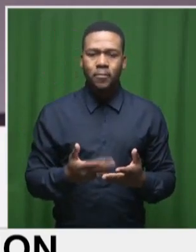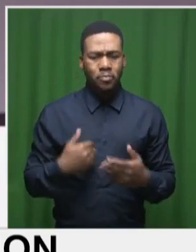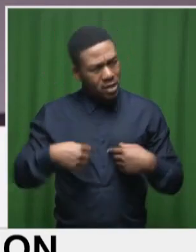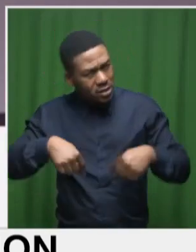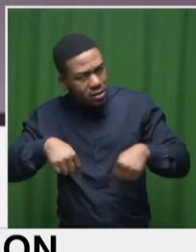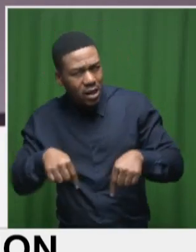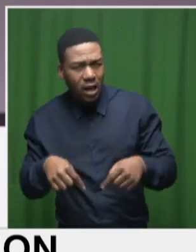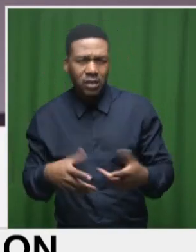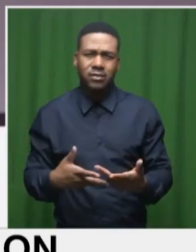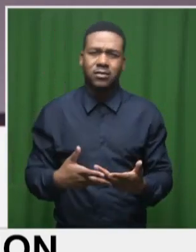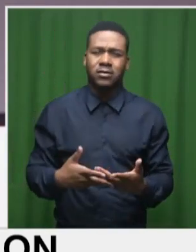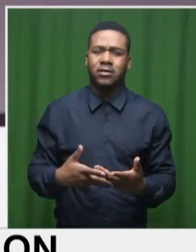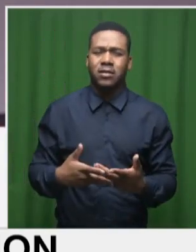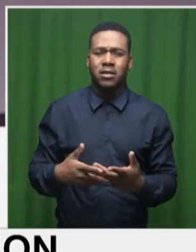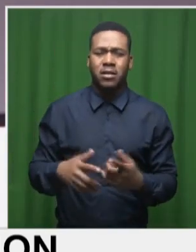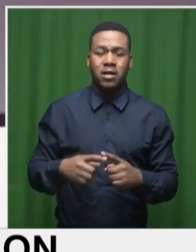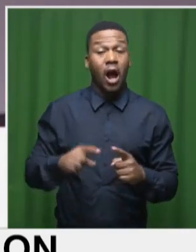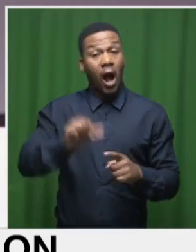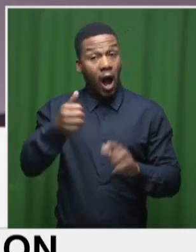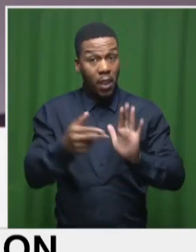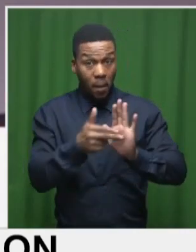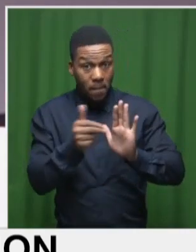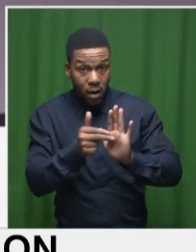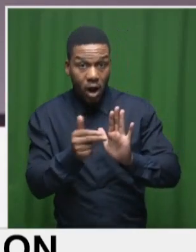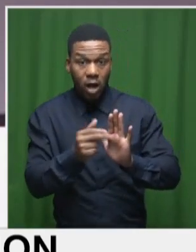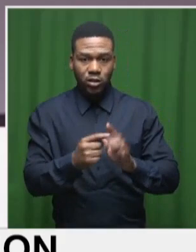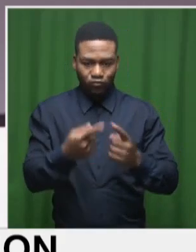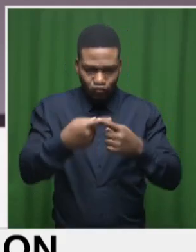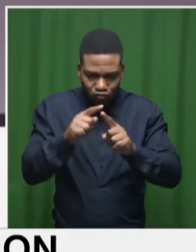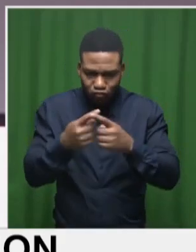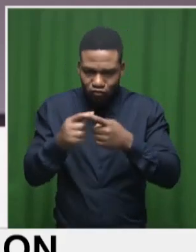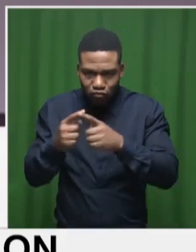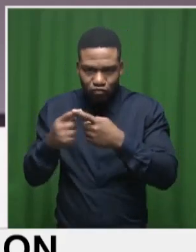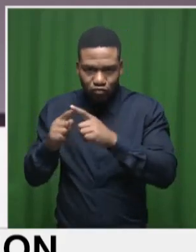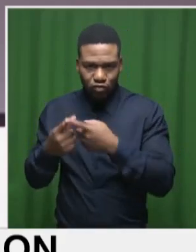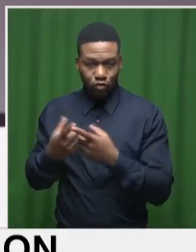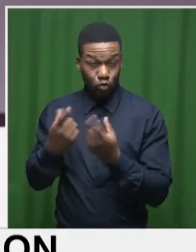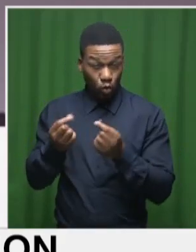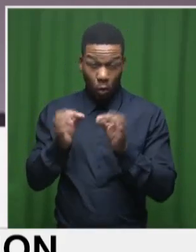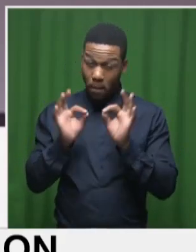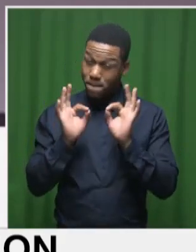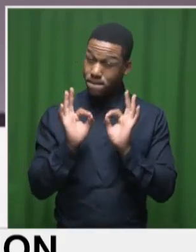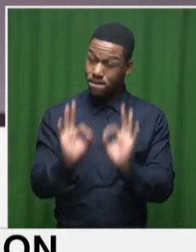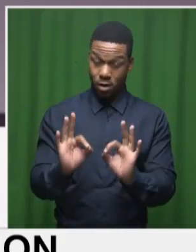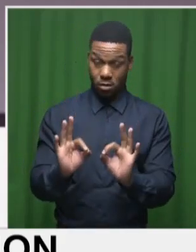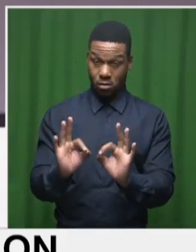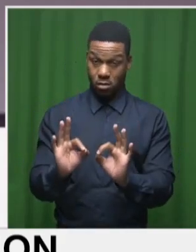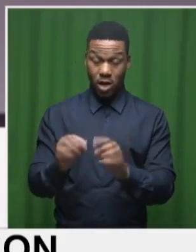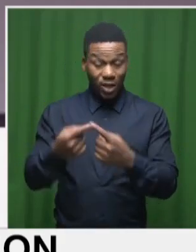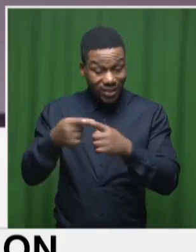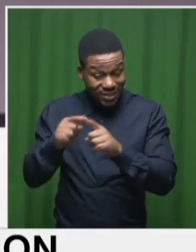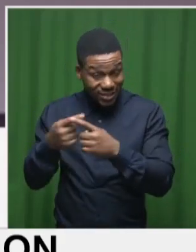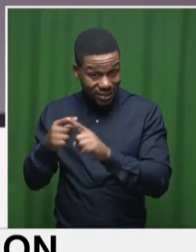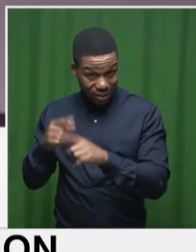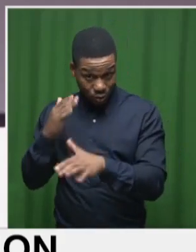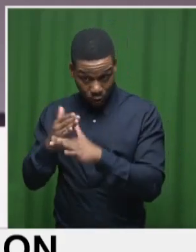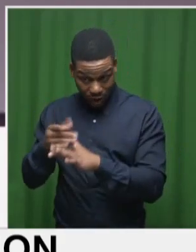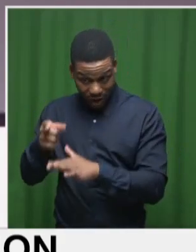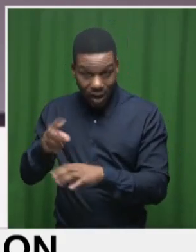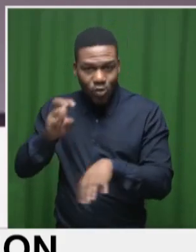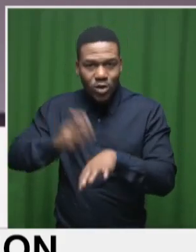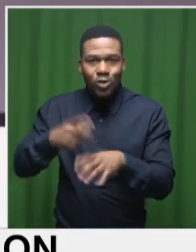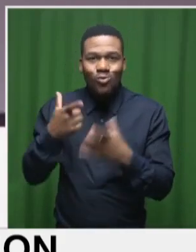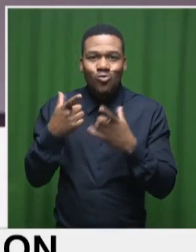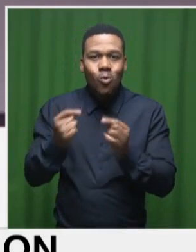it's a very, there's brands that do knitwear very well. So if you're going to come into knitwear, you have to come in correct. Yes. So for